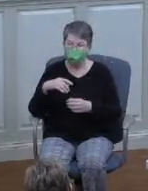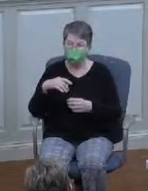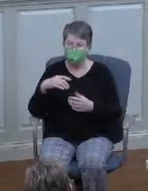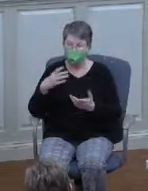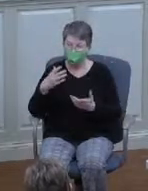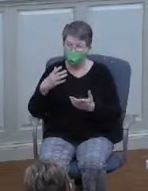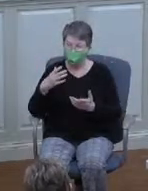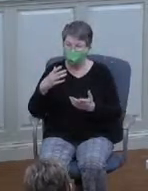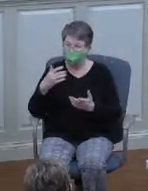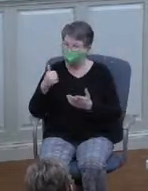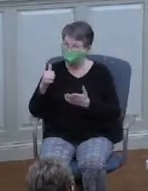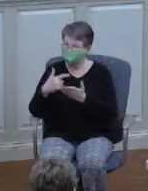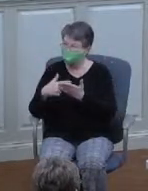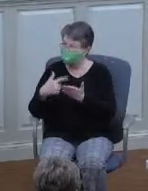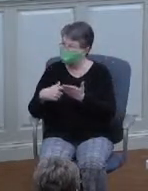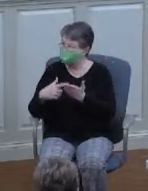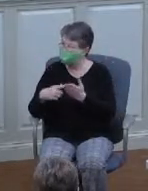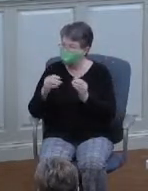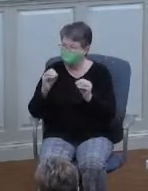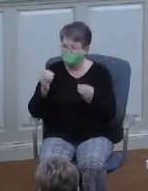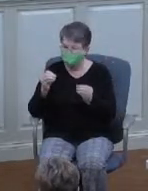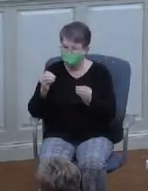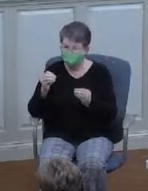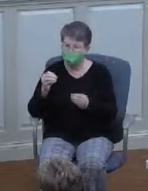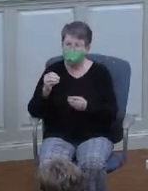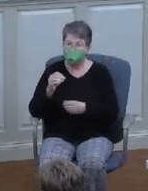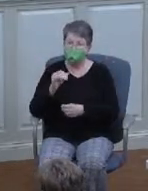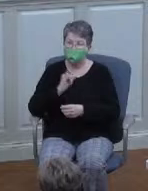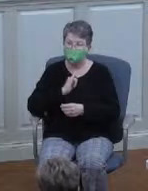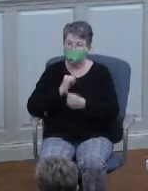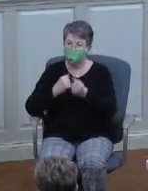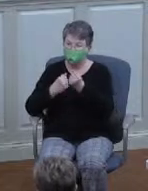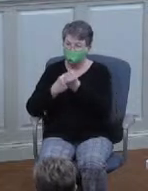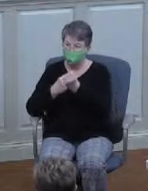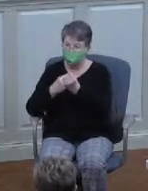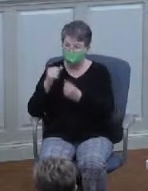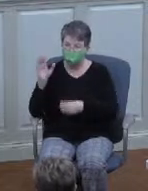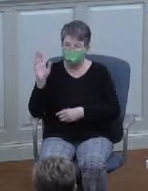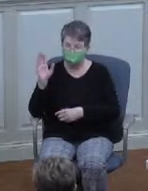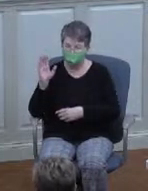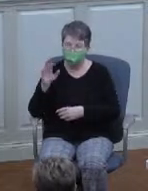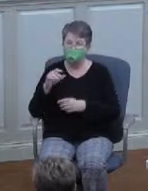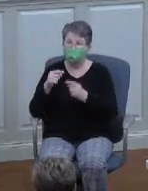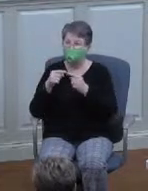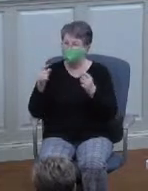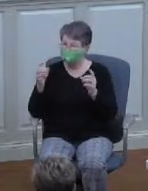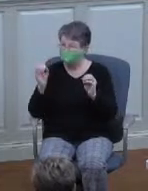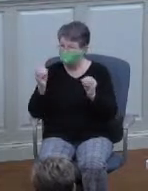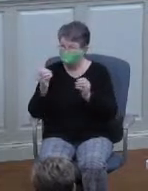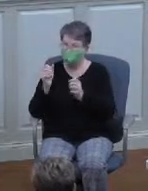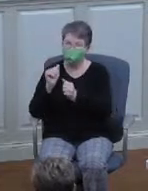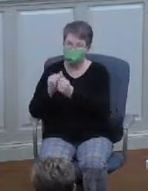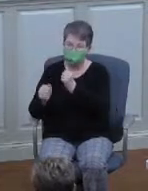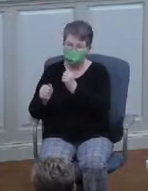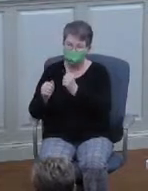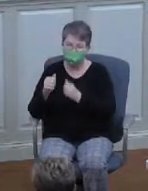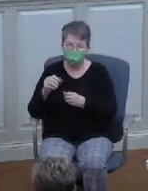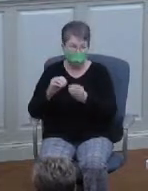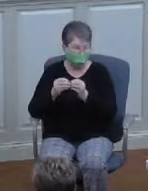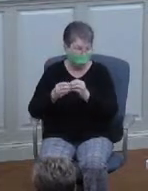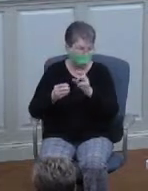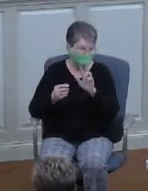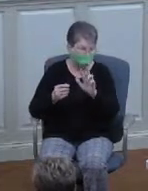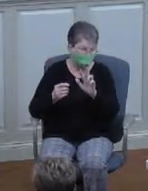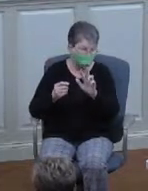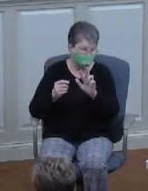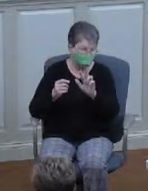and seconded. Any discussion? Seeing none, all in favor say aye. Aye. Opposed, like sign. Motion carries. Item 3